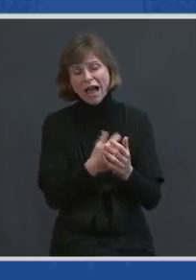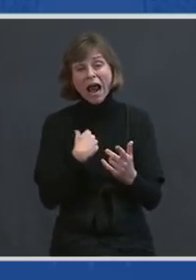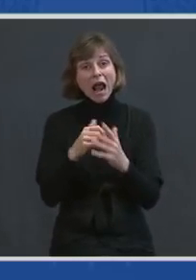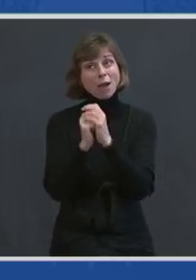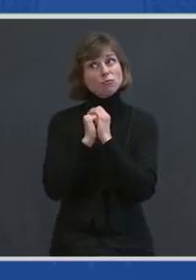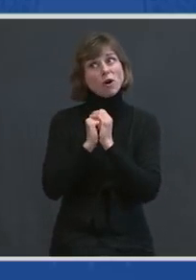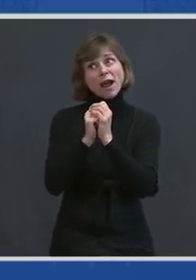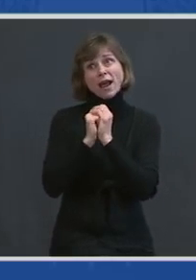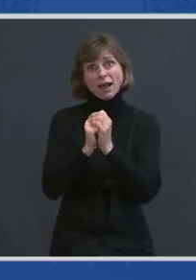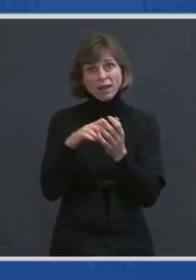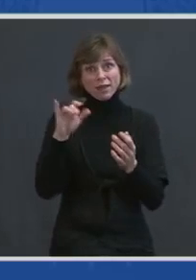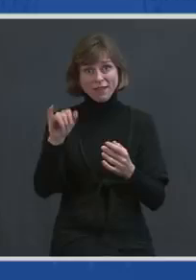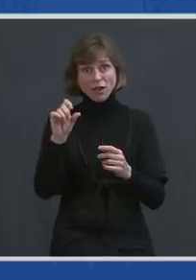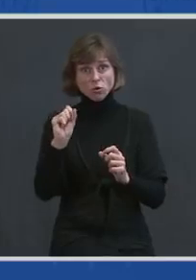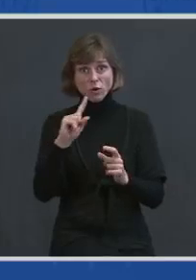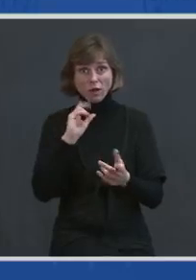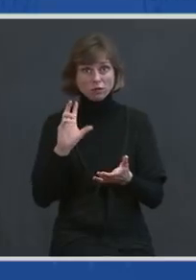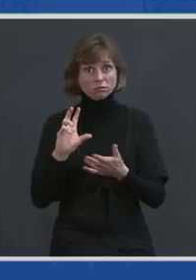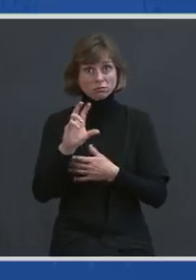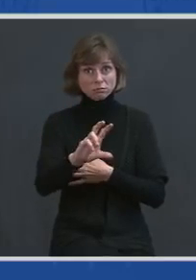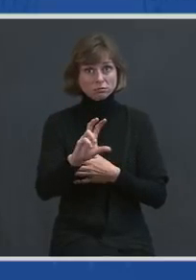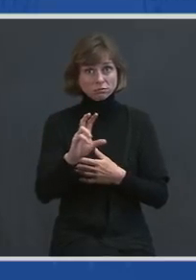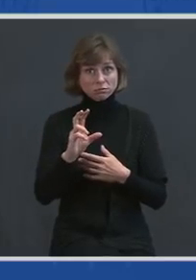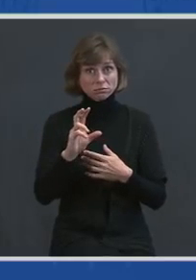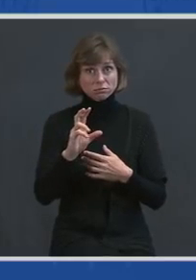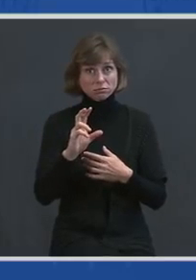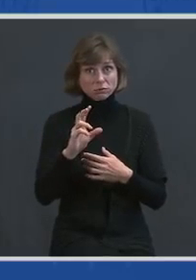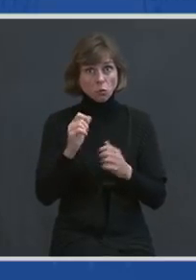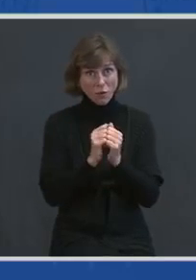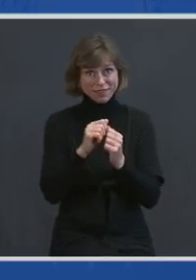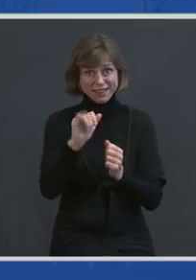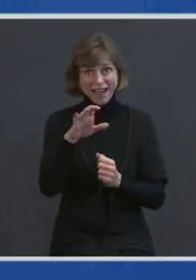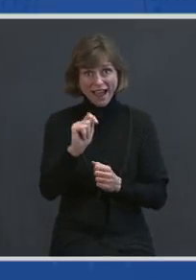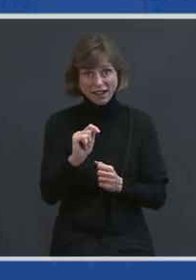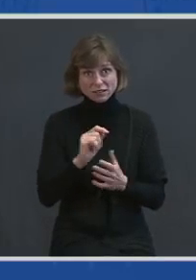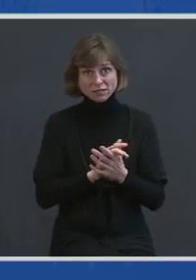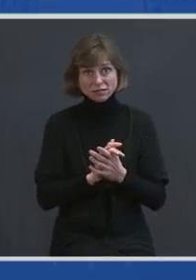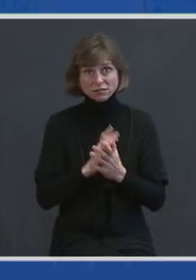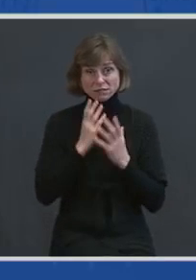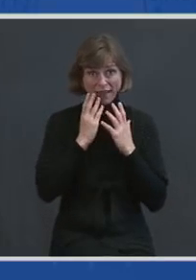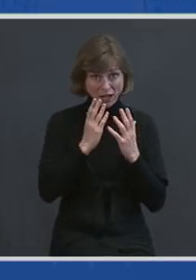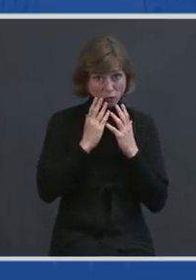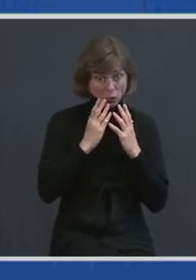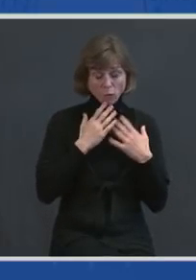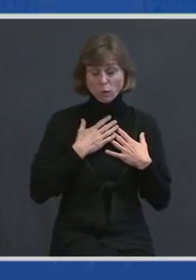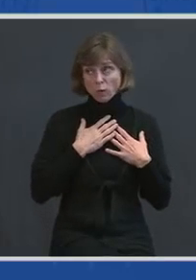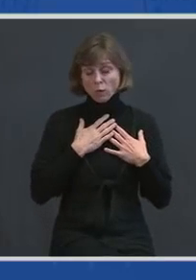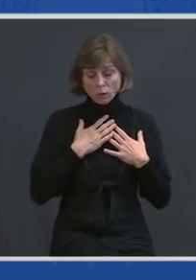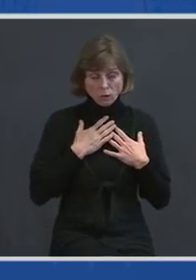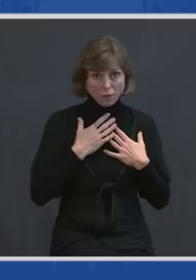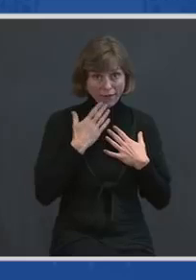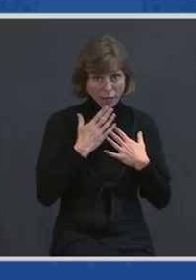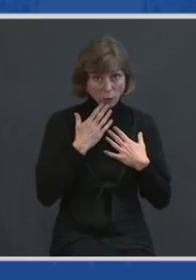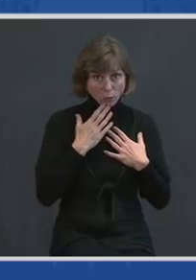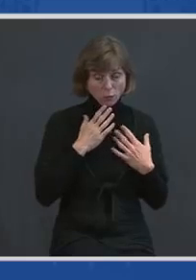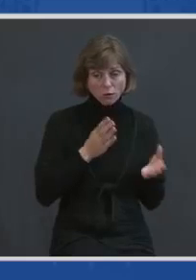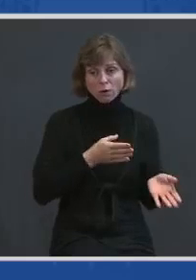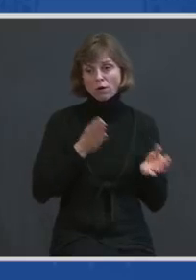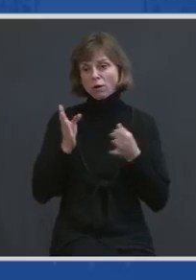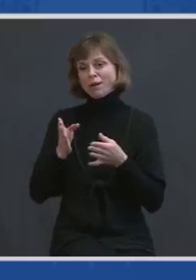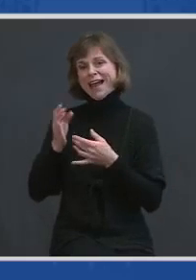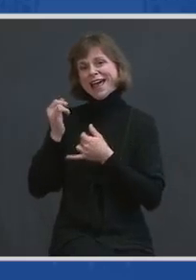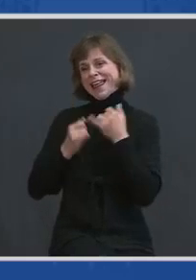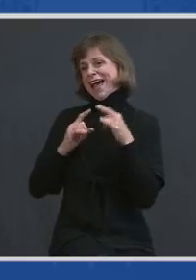the Equality Act. So am I. Thank you. And last but certainly not least is Ms.